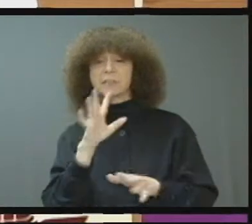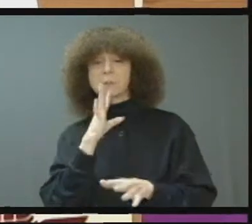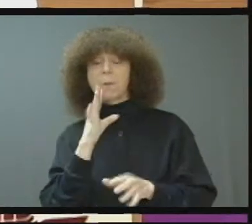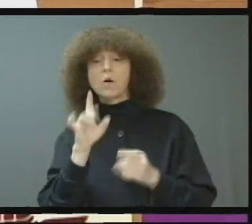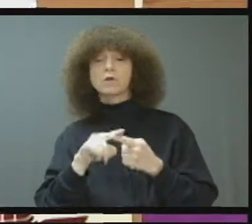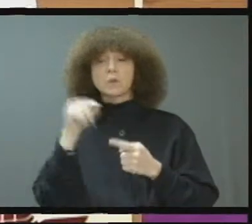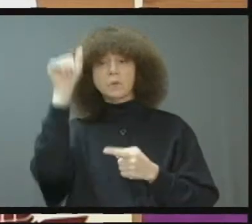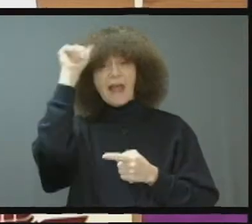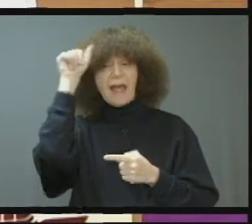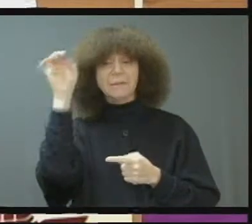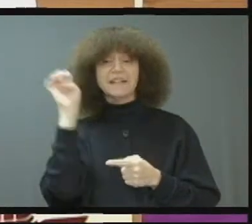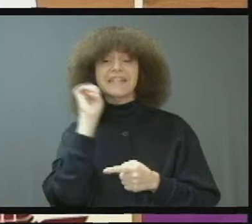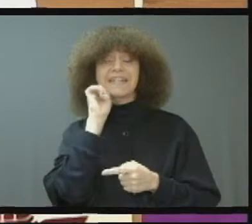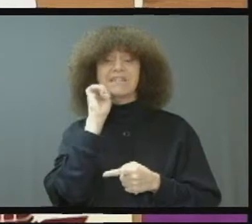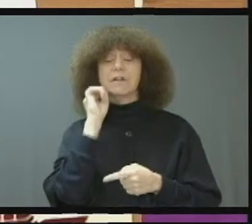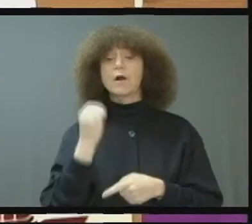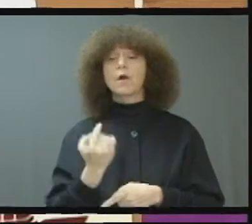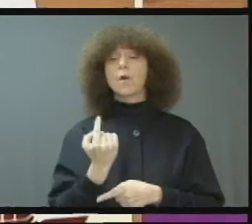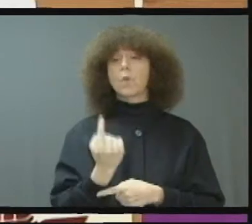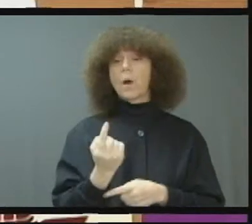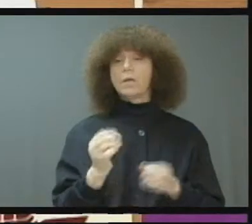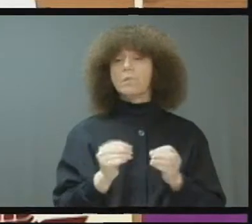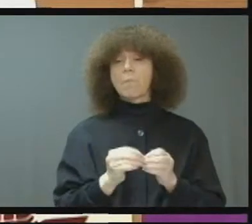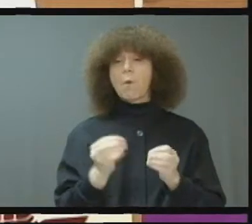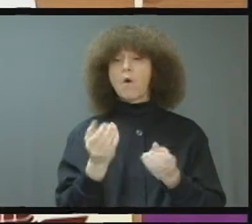So one last item here before we close this morning.